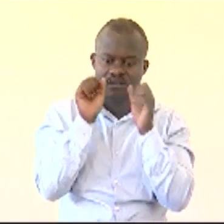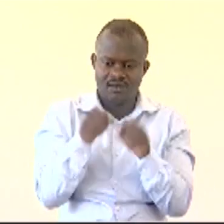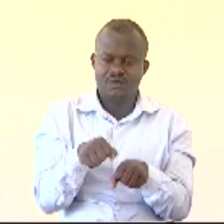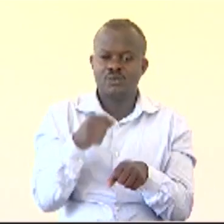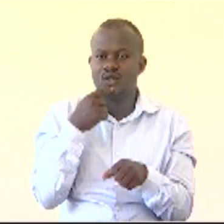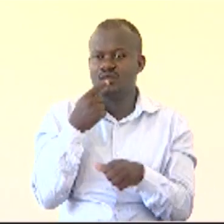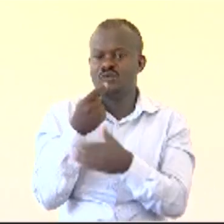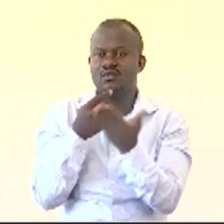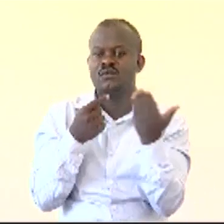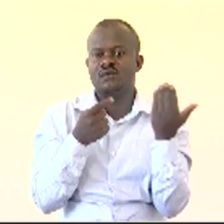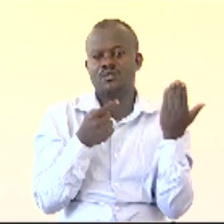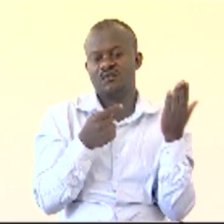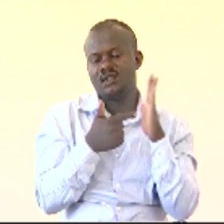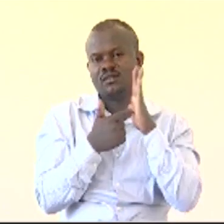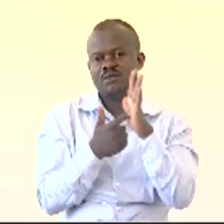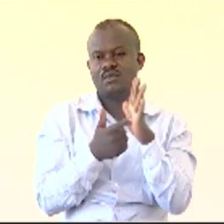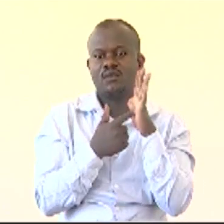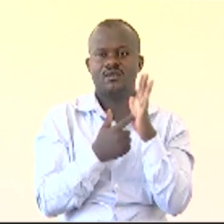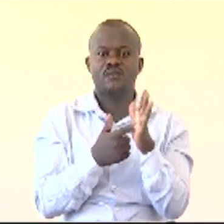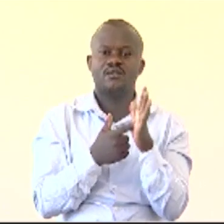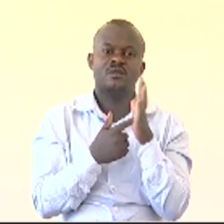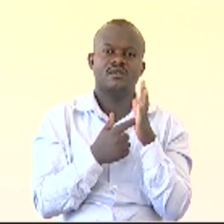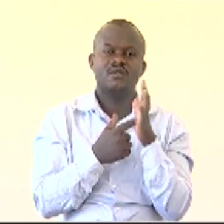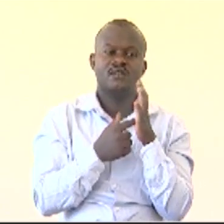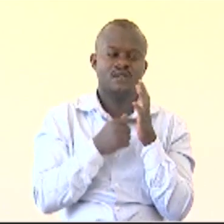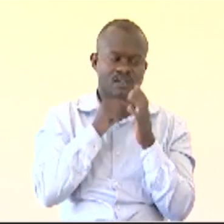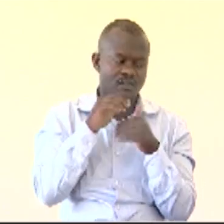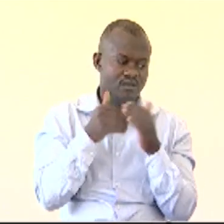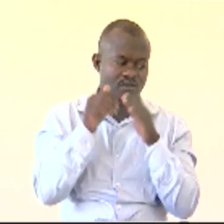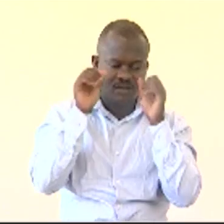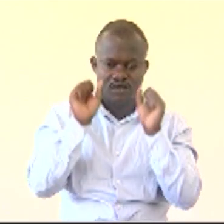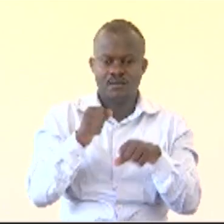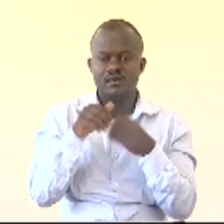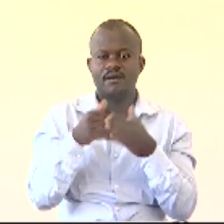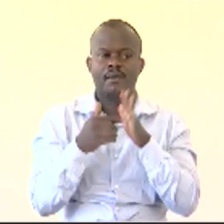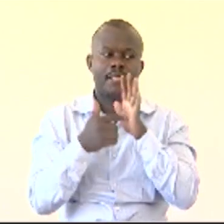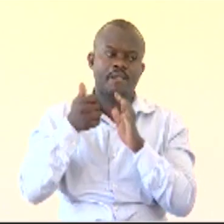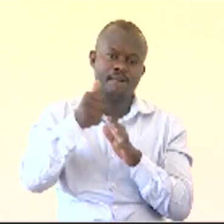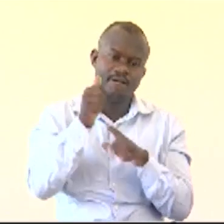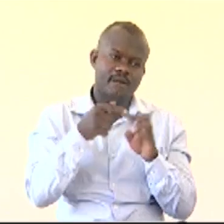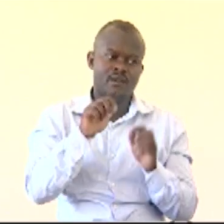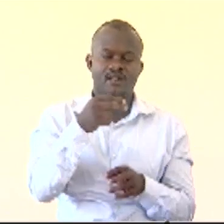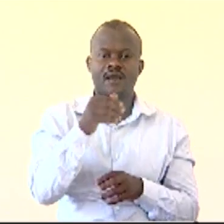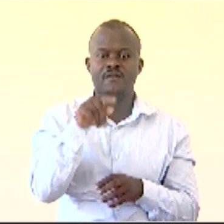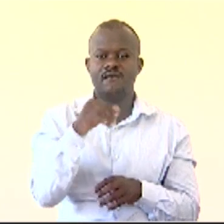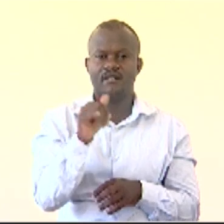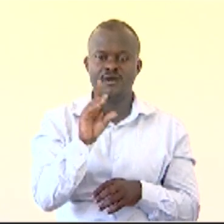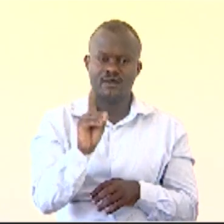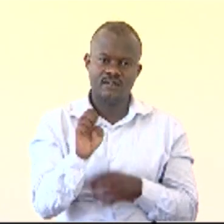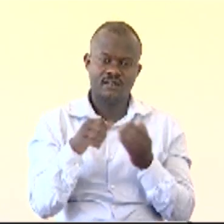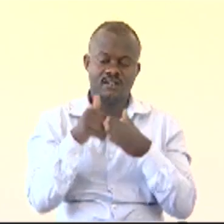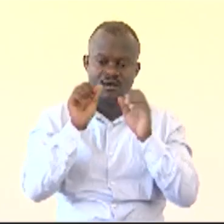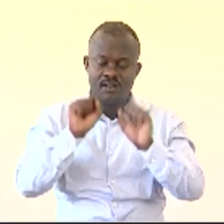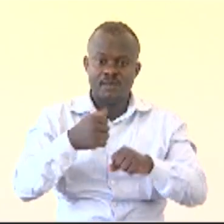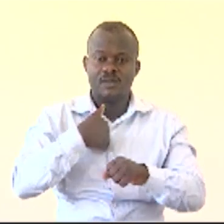to expose, not be able to expose themselves to the typhoid. Able to have where